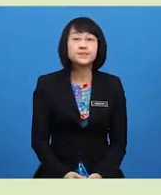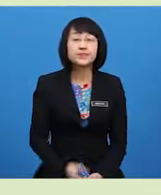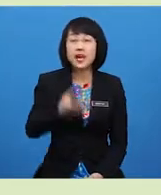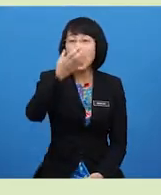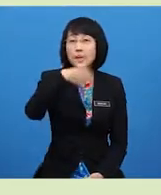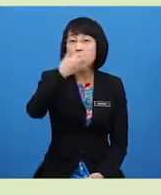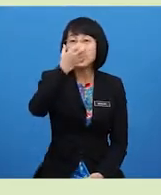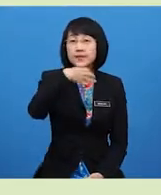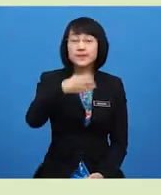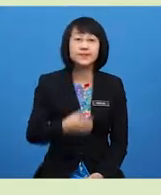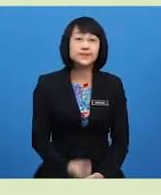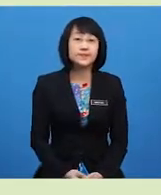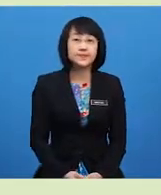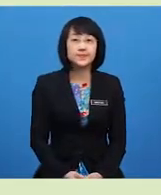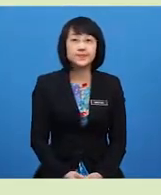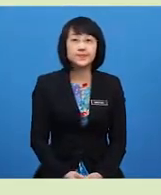apple,